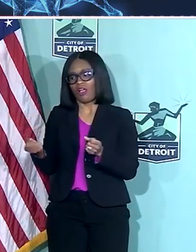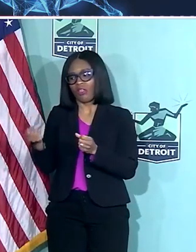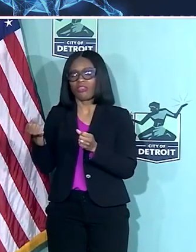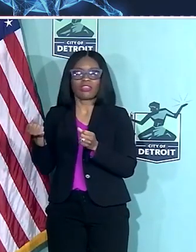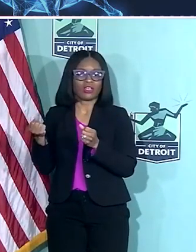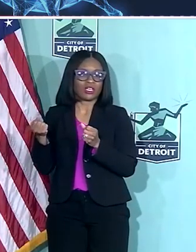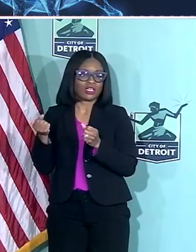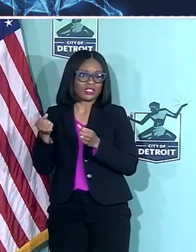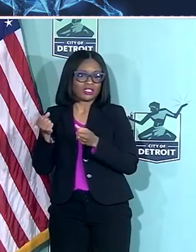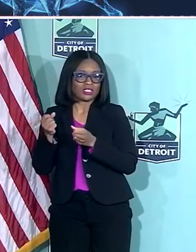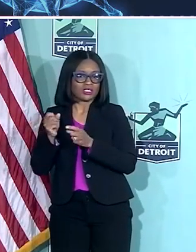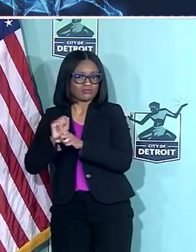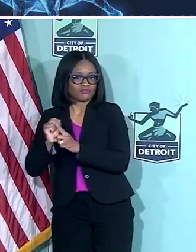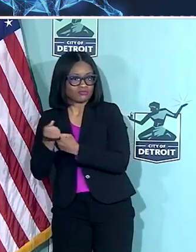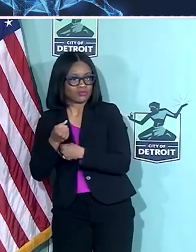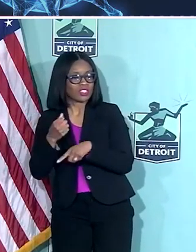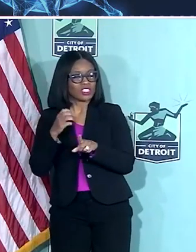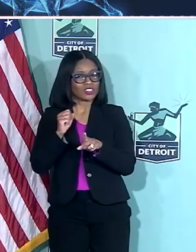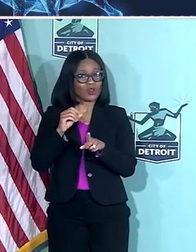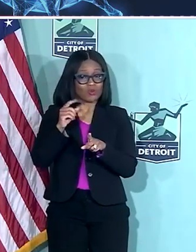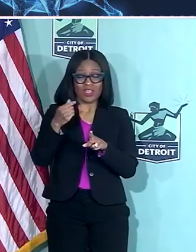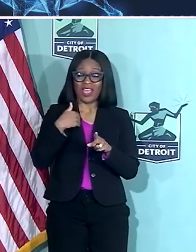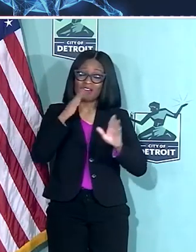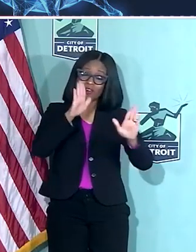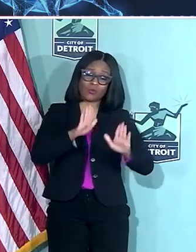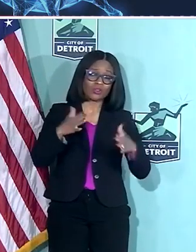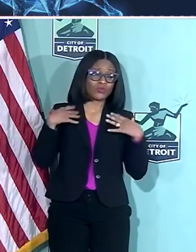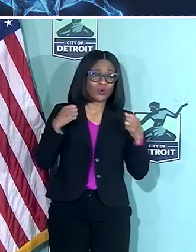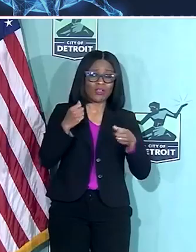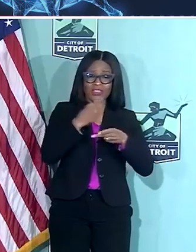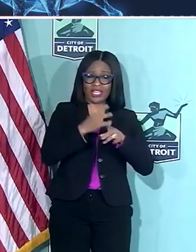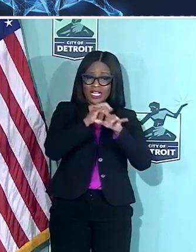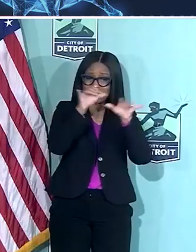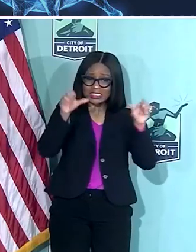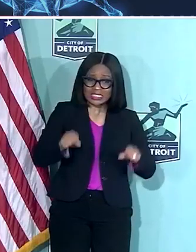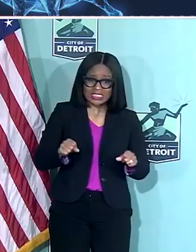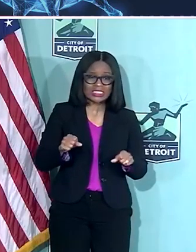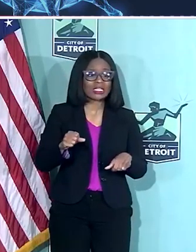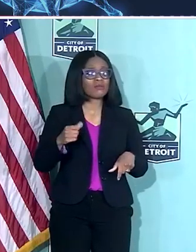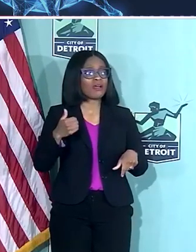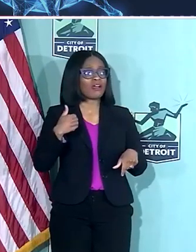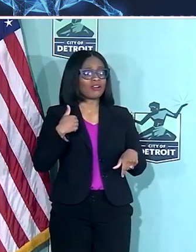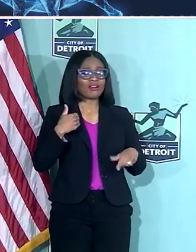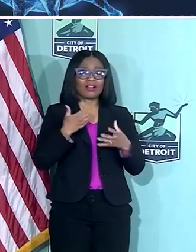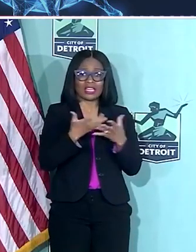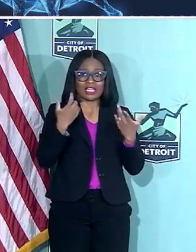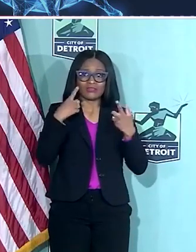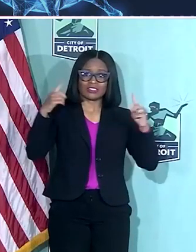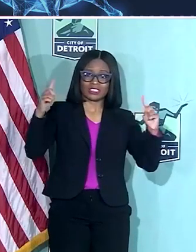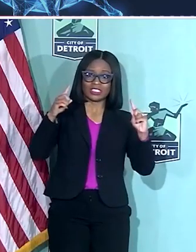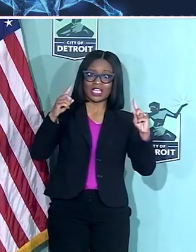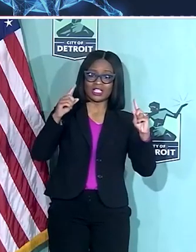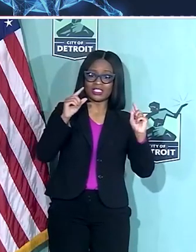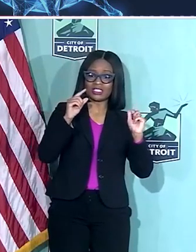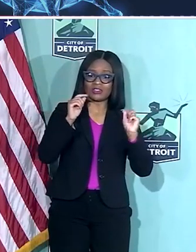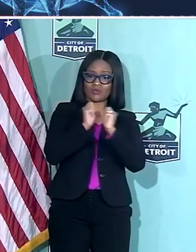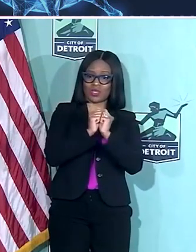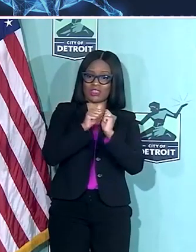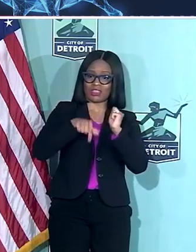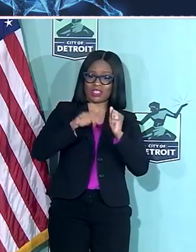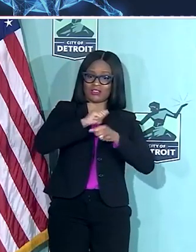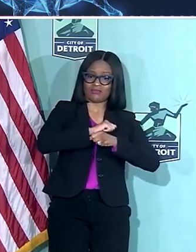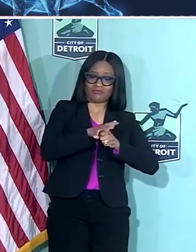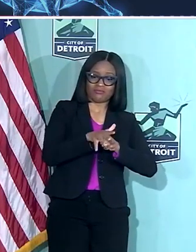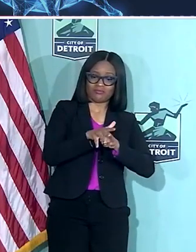flattening the curve. We've got a great healthcare system that will have a great deal of success treating this if